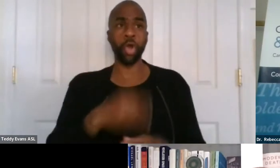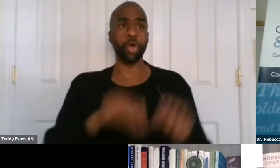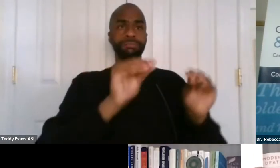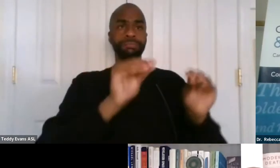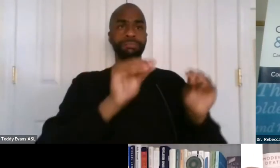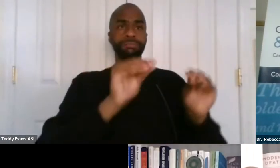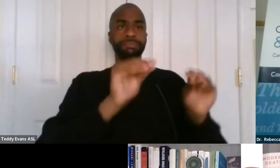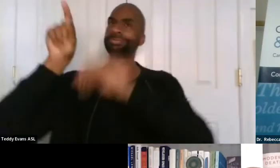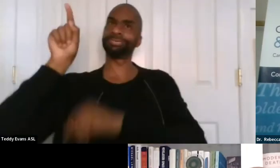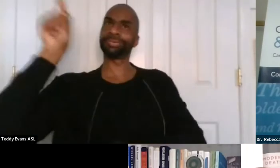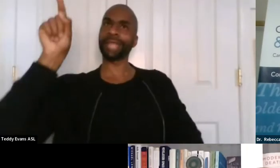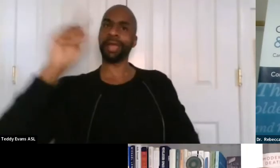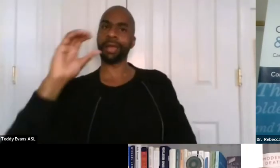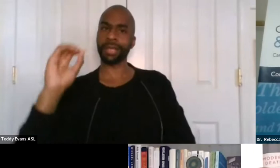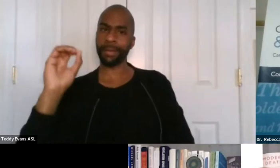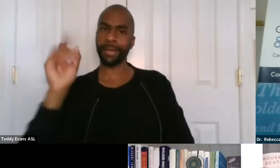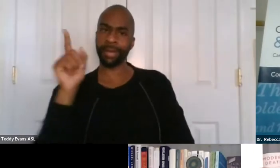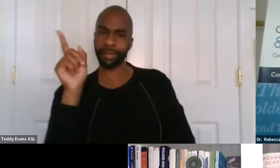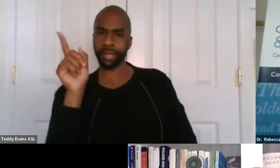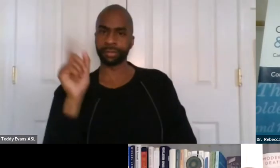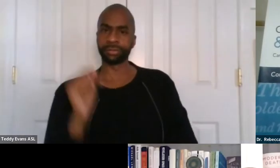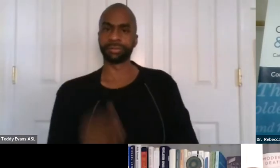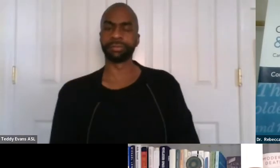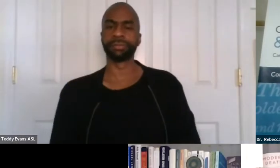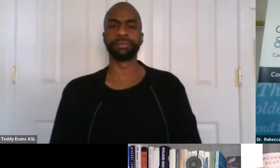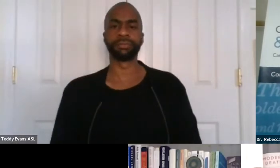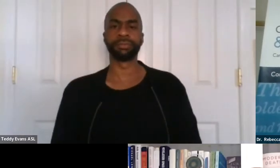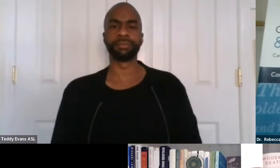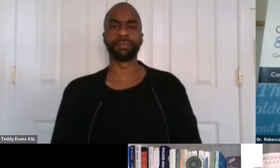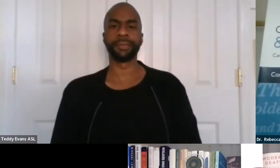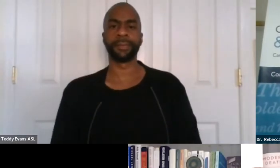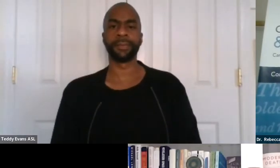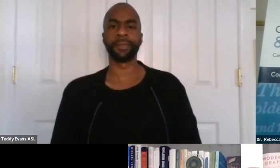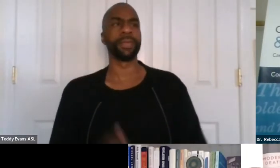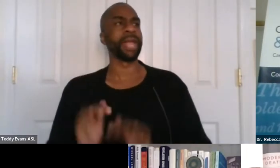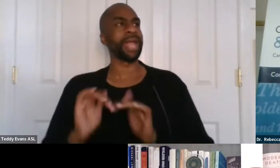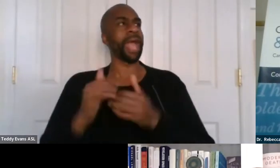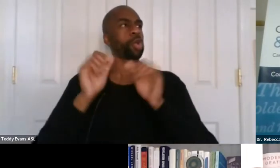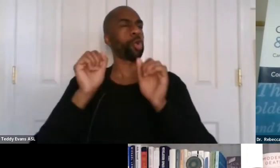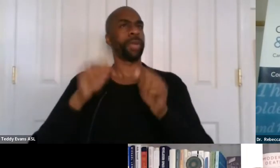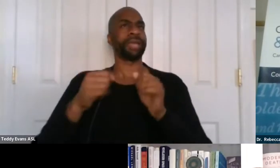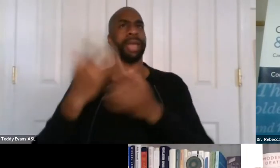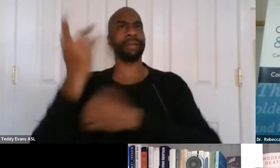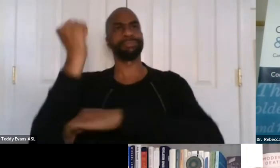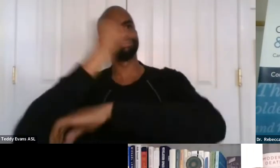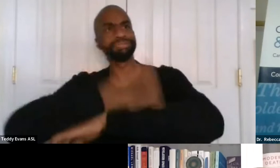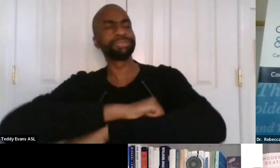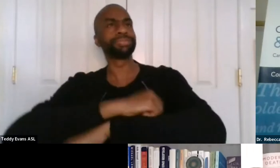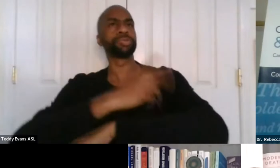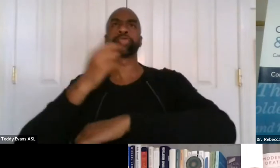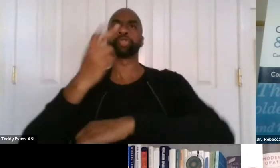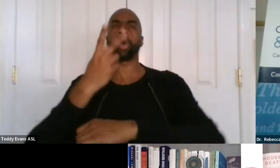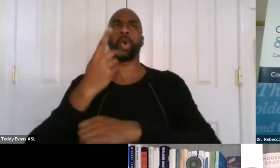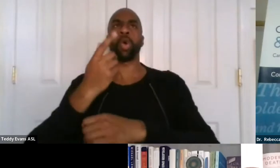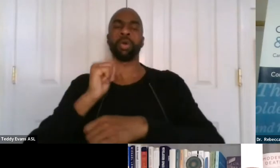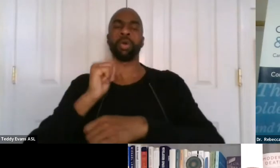this corruption. And now the goal is, how can we sue them into the ground? How can we bring all sorts of criminal charges against the company and their